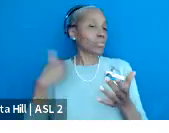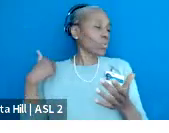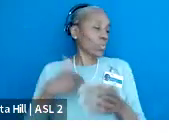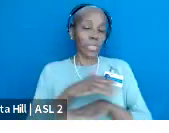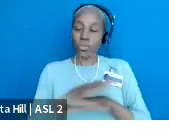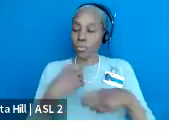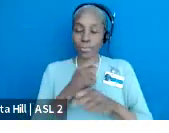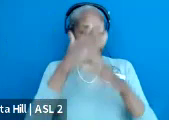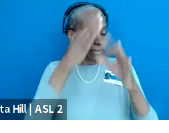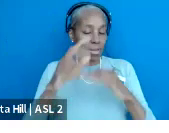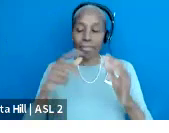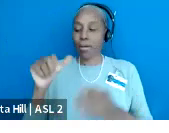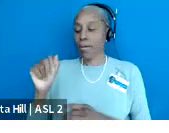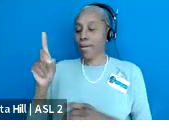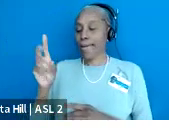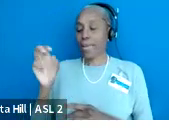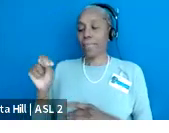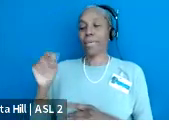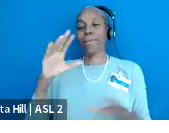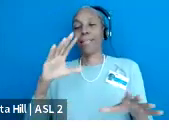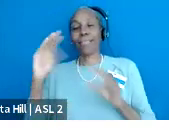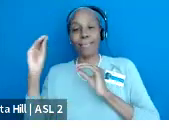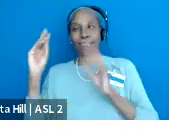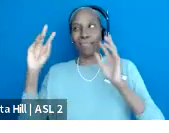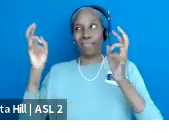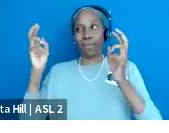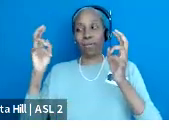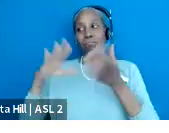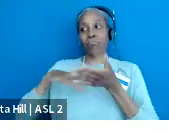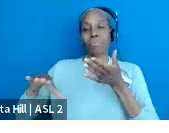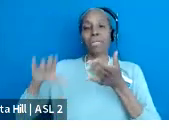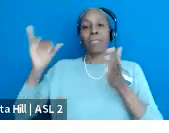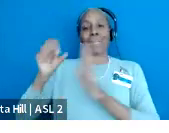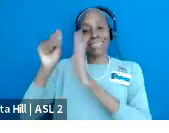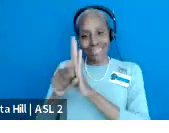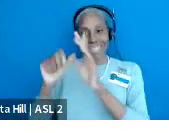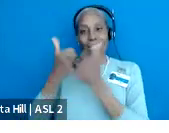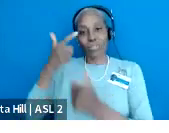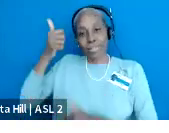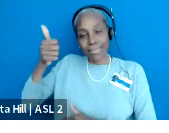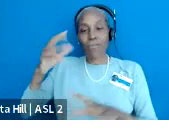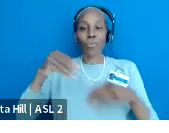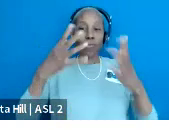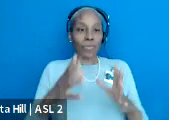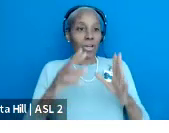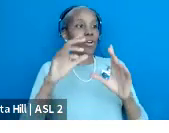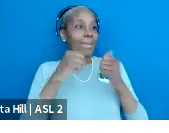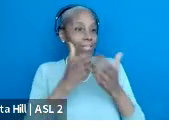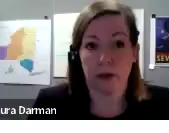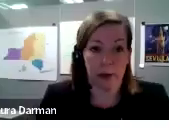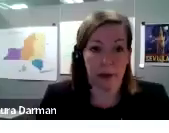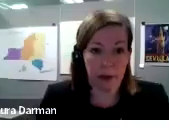make decisions about administrative leave. That is a decision that is made by the state agency with the provider agency who knows